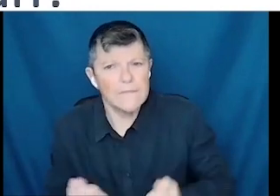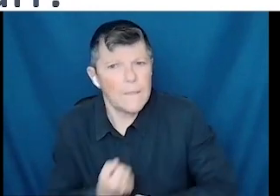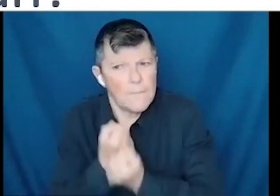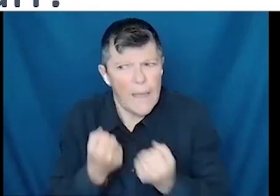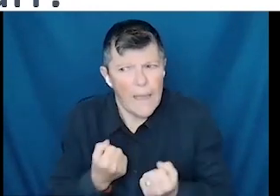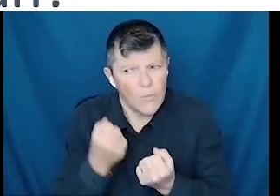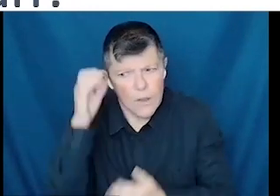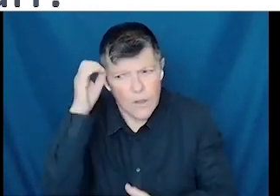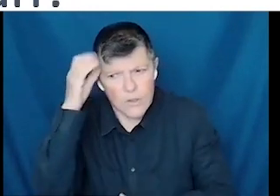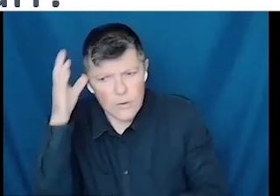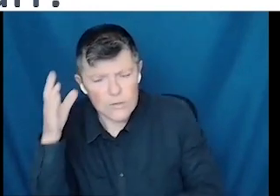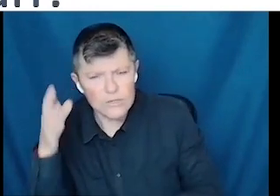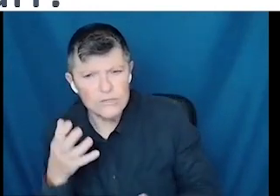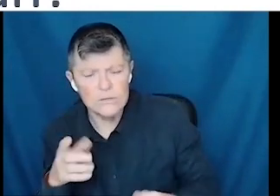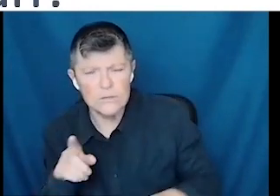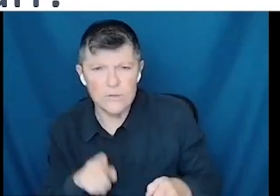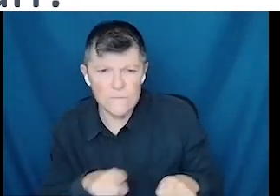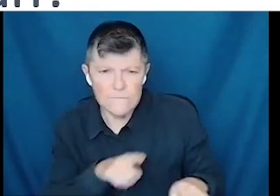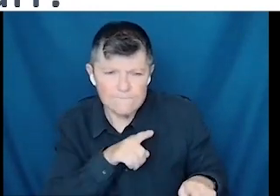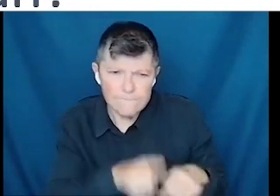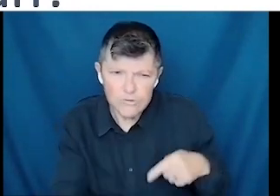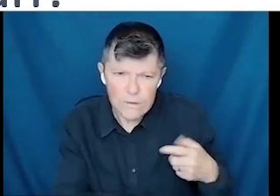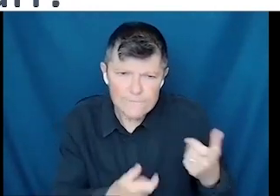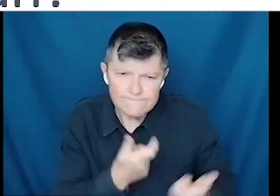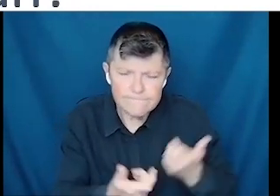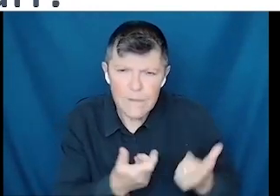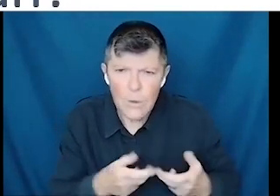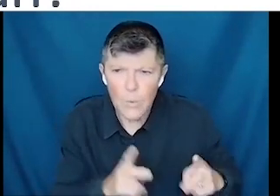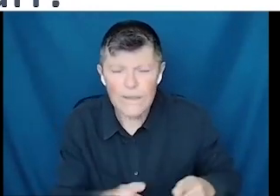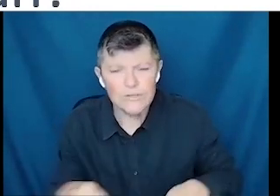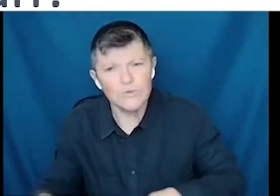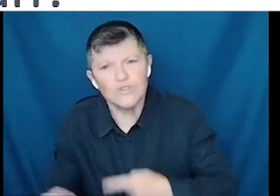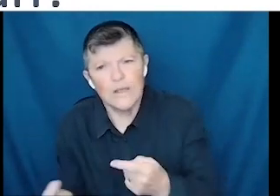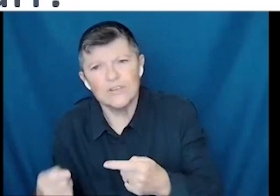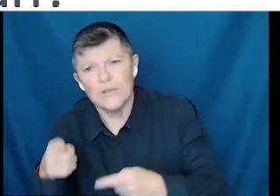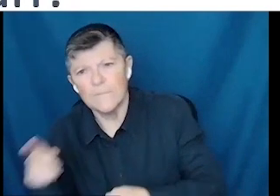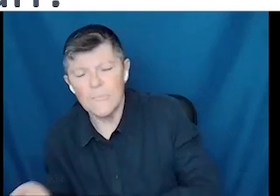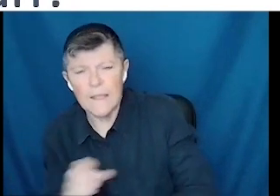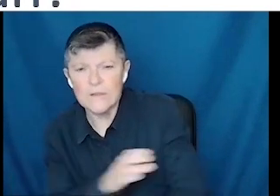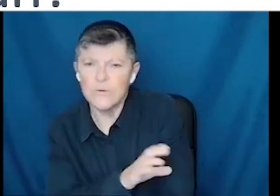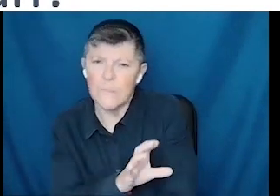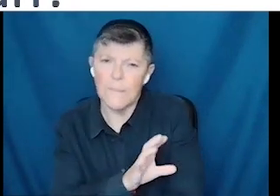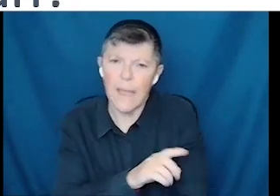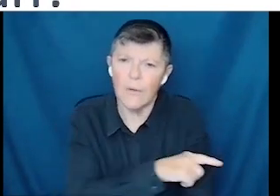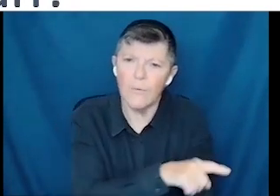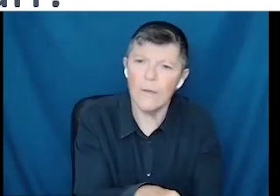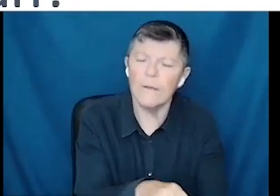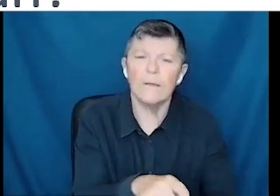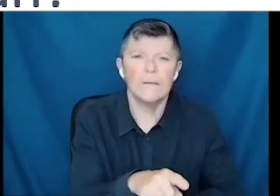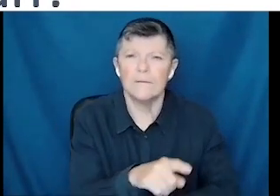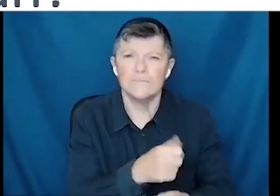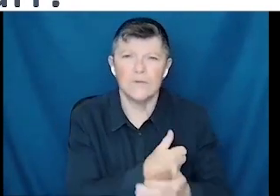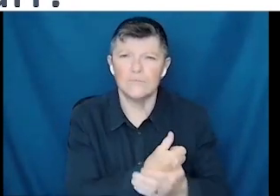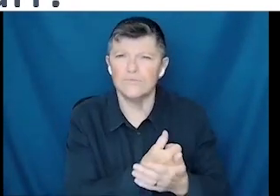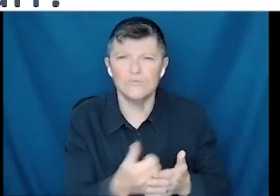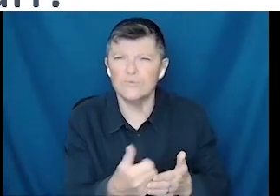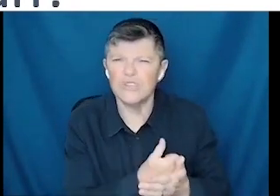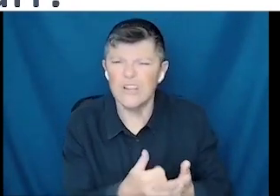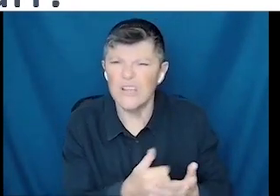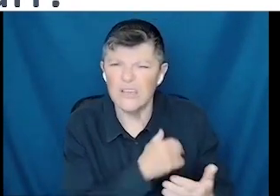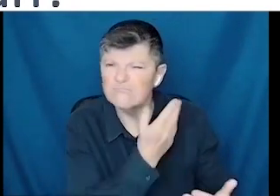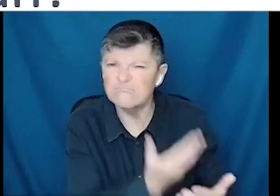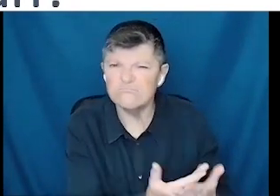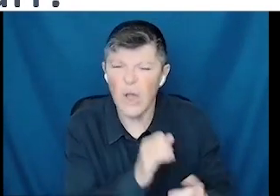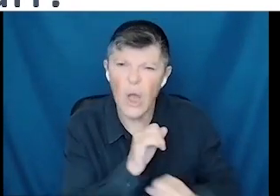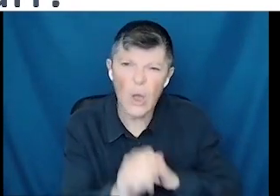and devising a way of challenging this, empowering those who traditionally do not do their own research with the tools and